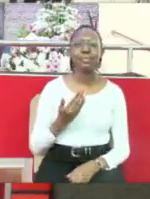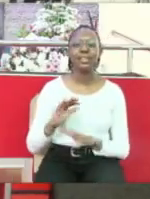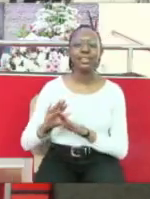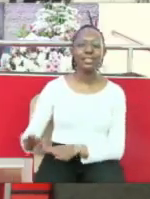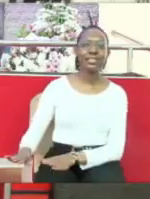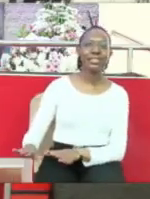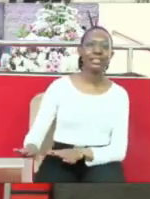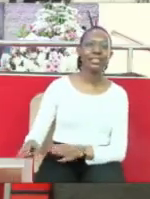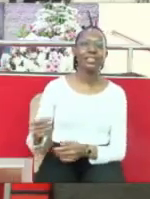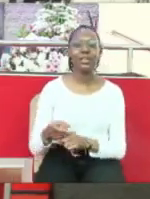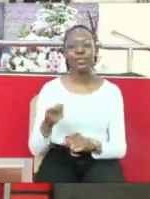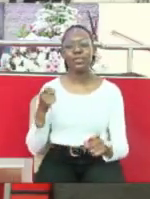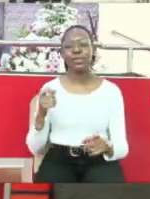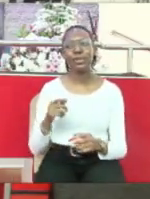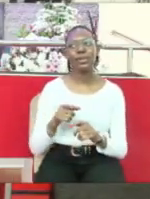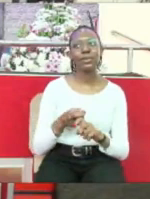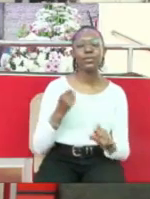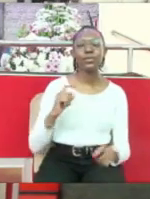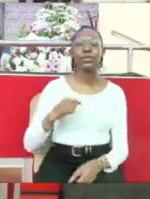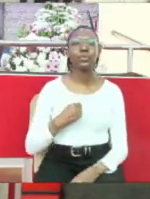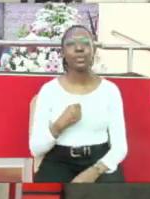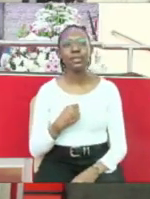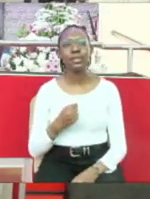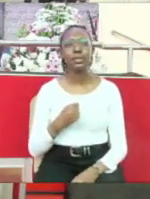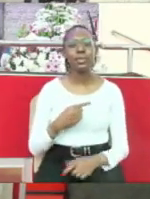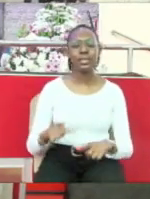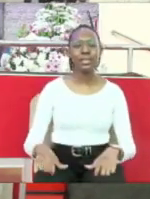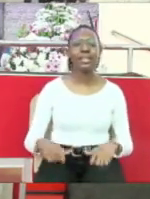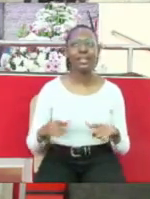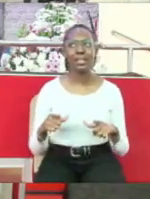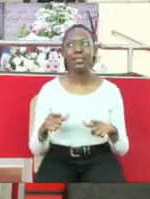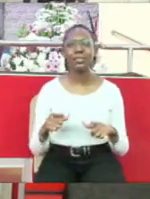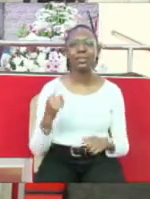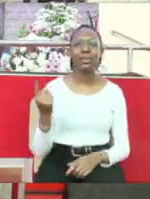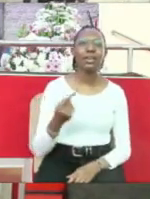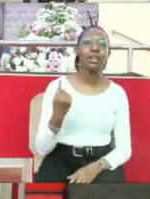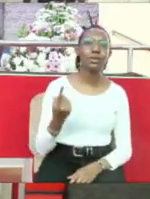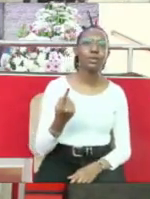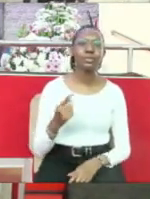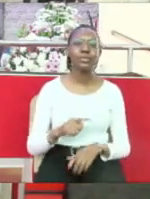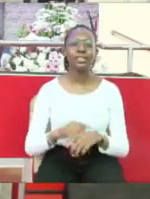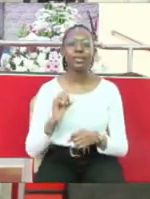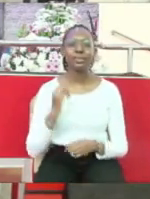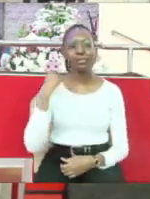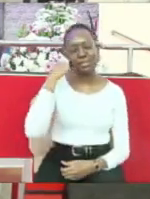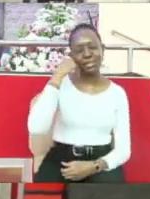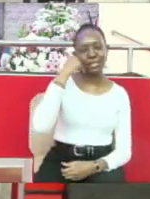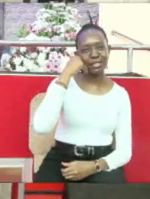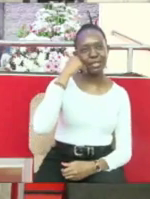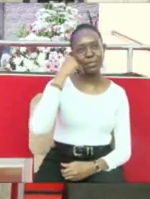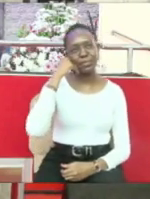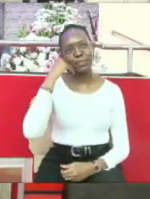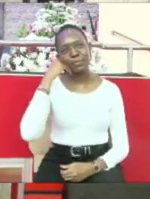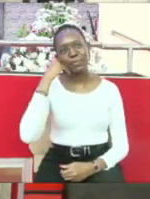hawangenikaribia. I was living alone on the second floor. Nilikuwa naishi peke yangu katika jumba nini ya pili. And they would bring food and